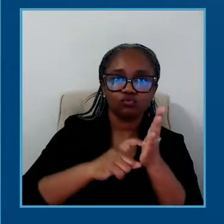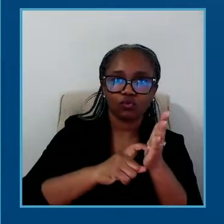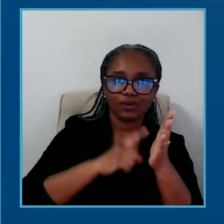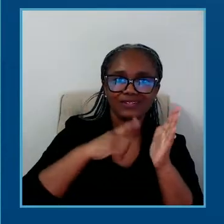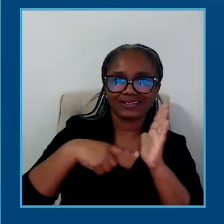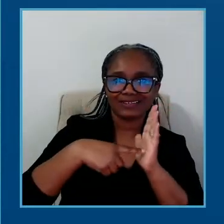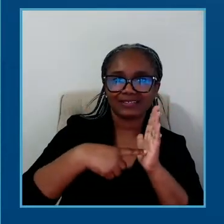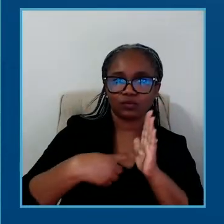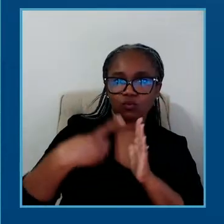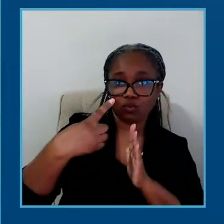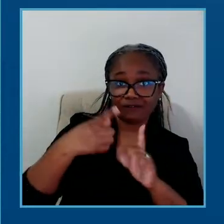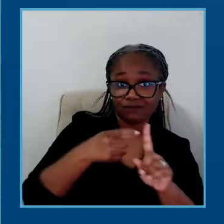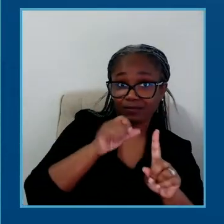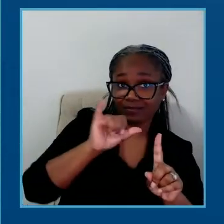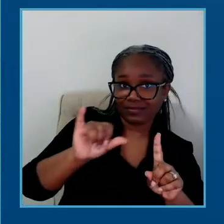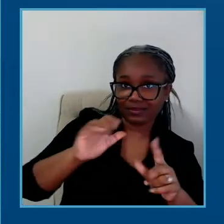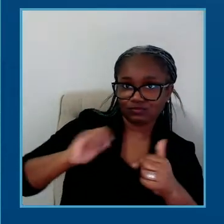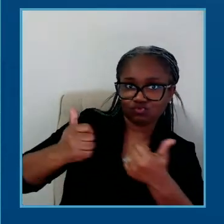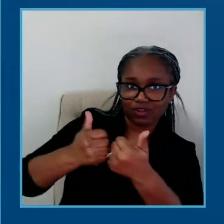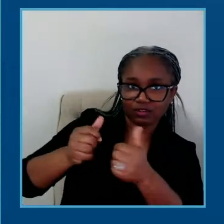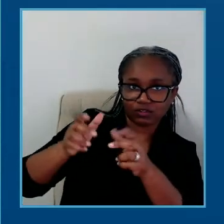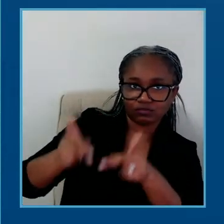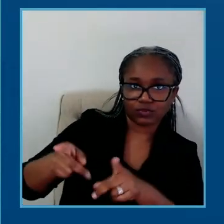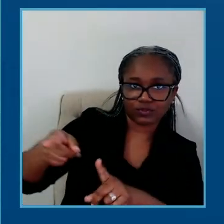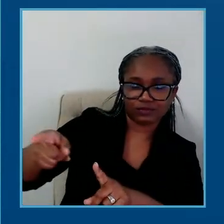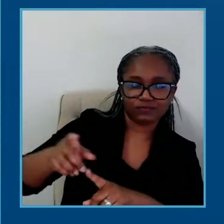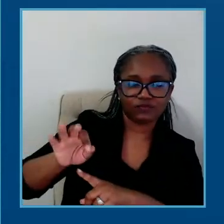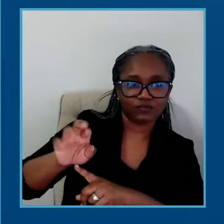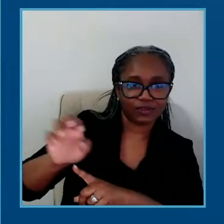challenging party, the grounds for